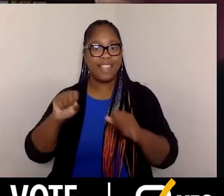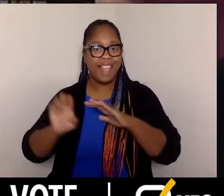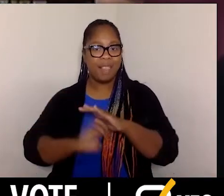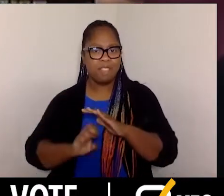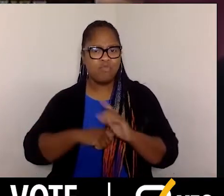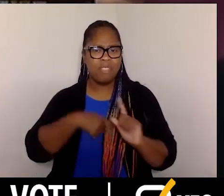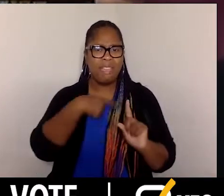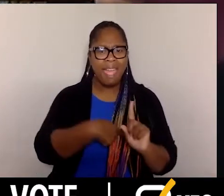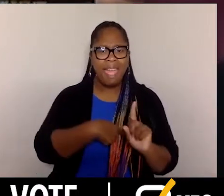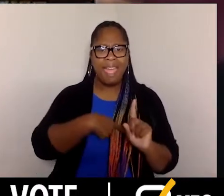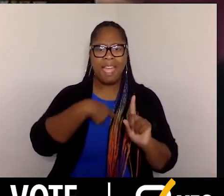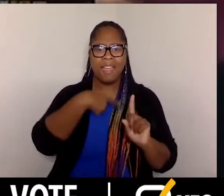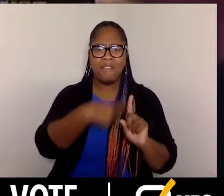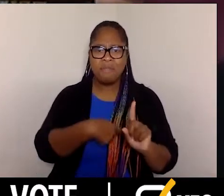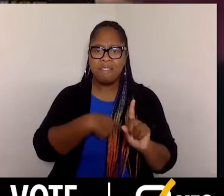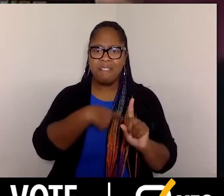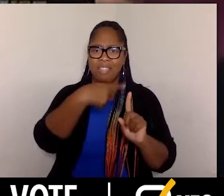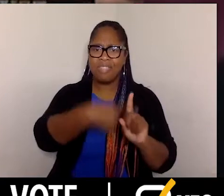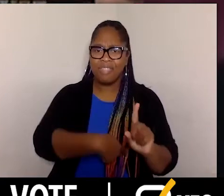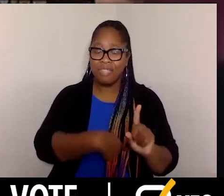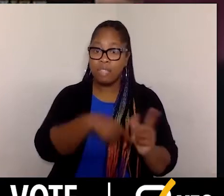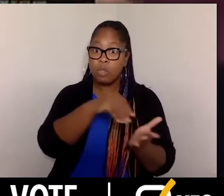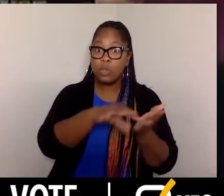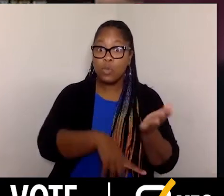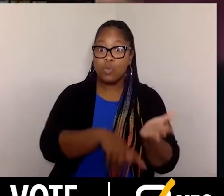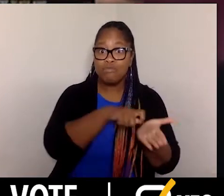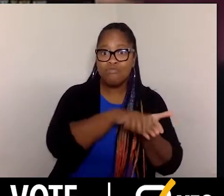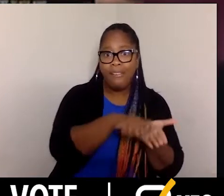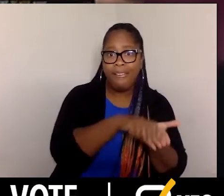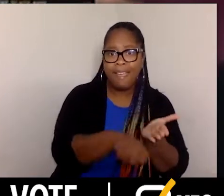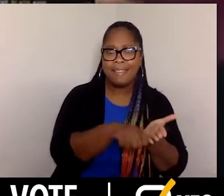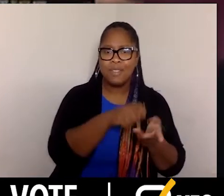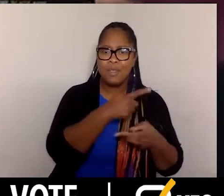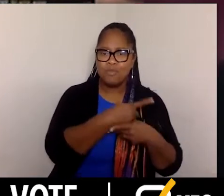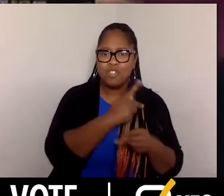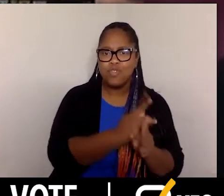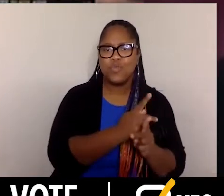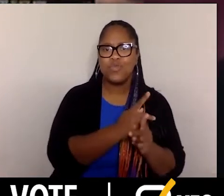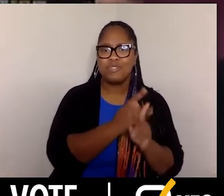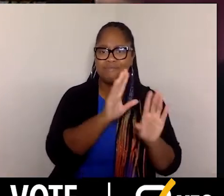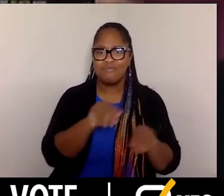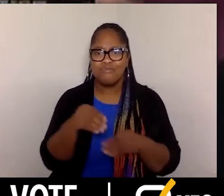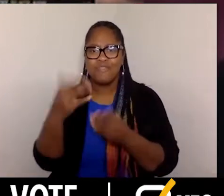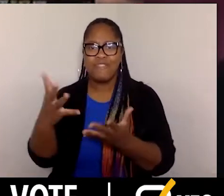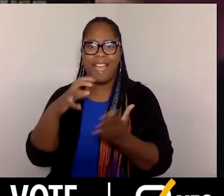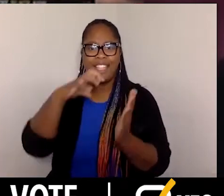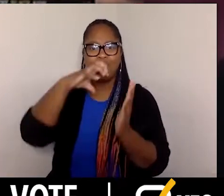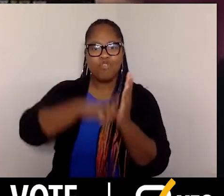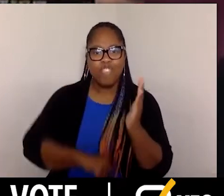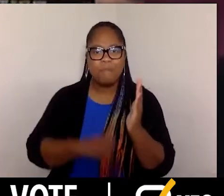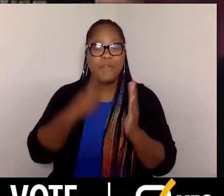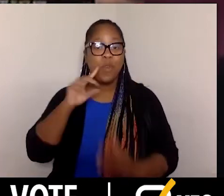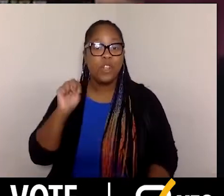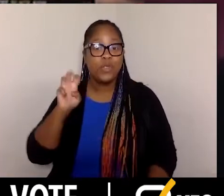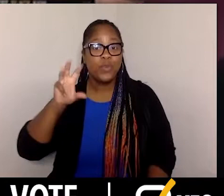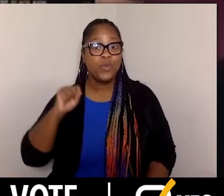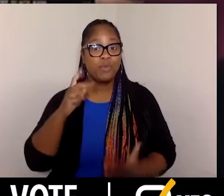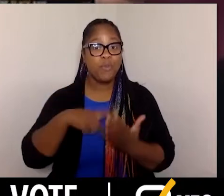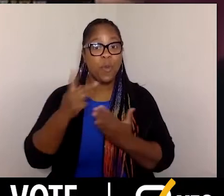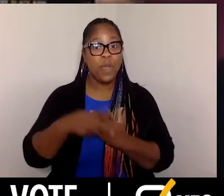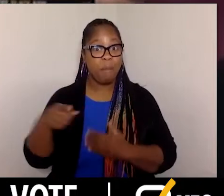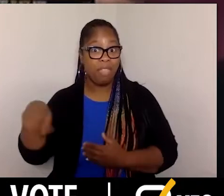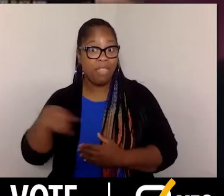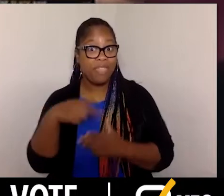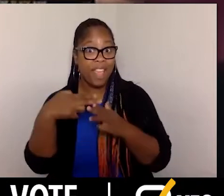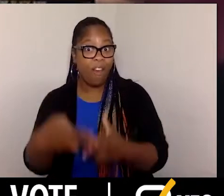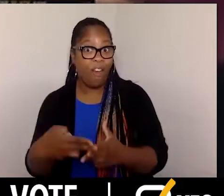month, the students write, produce, and deliver scripts for a news program they call